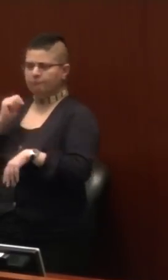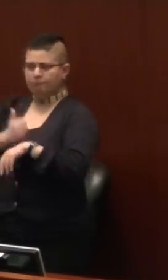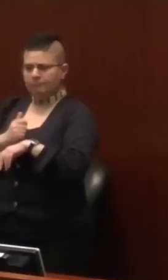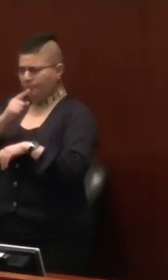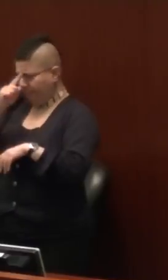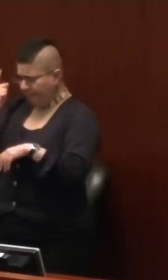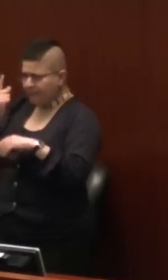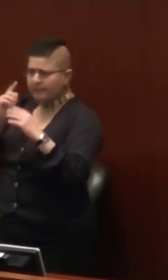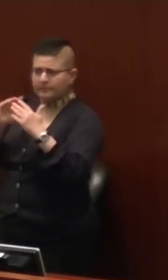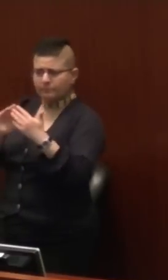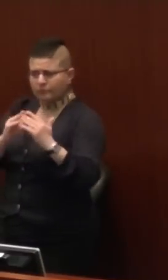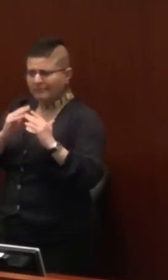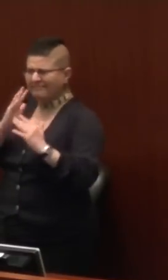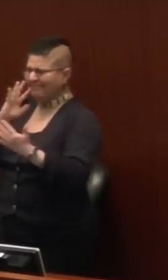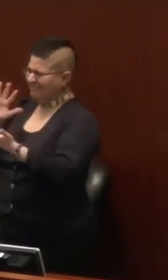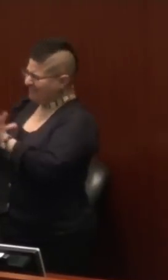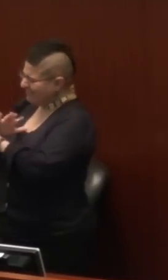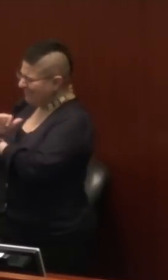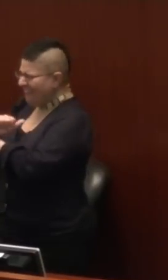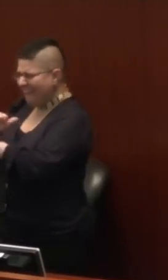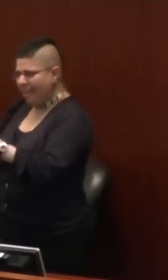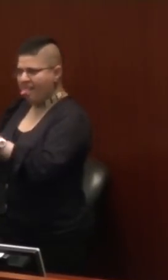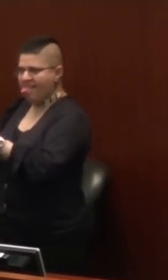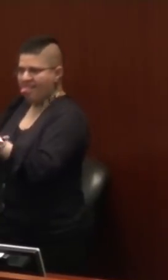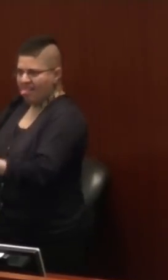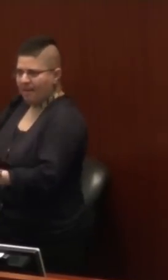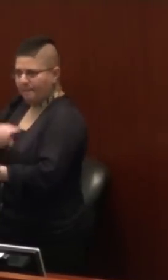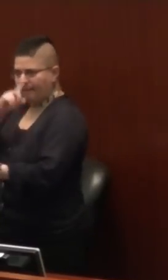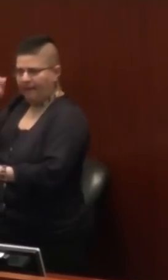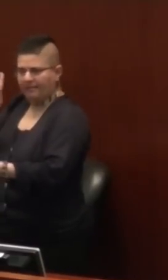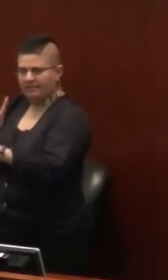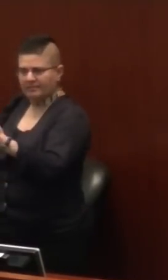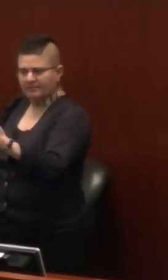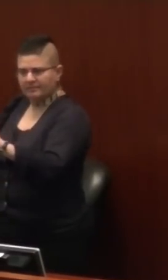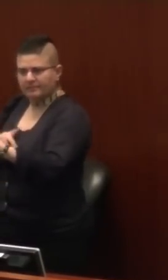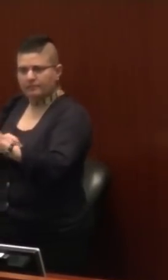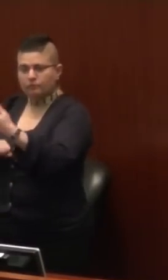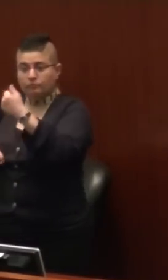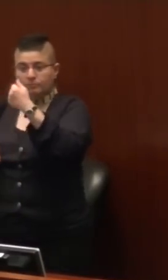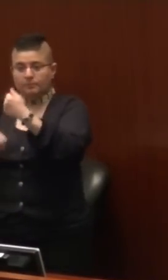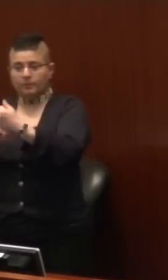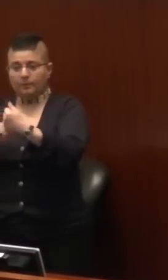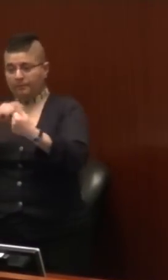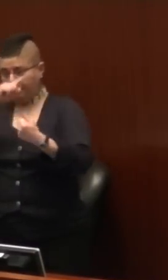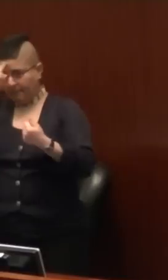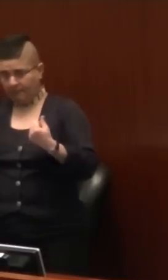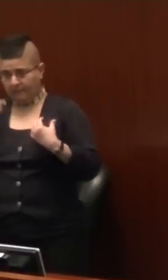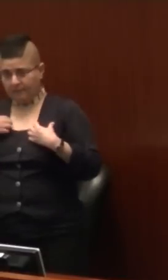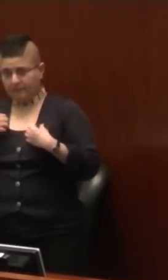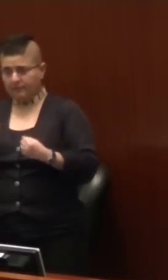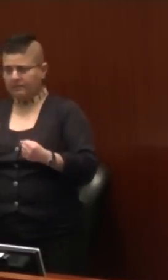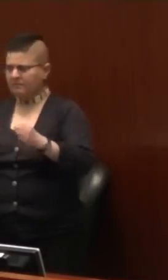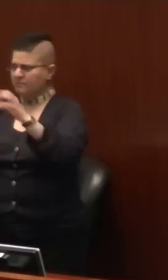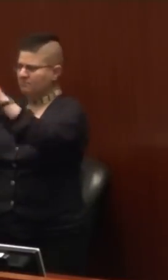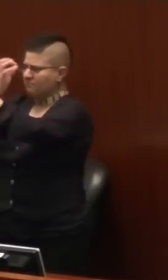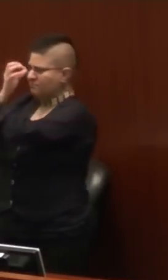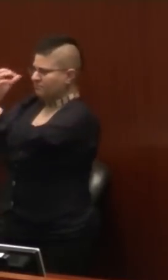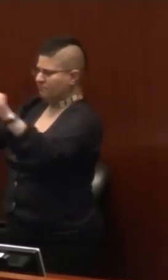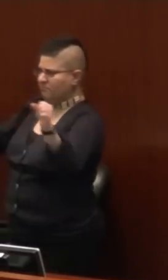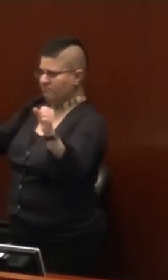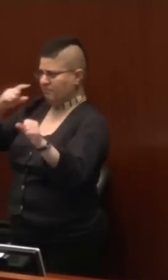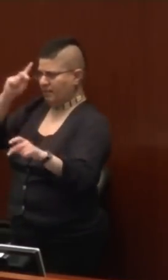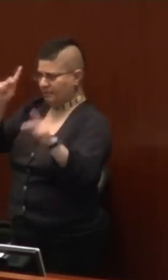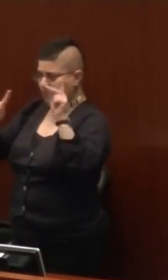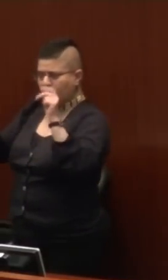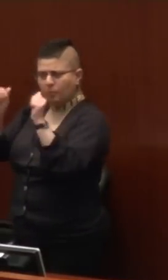Black communities to eradicate all forms of anti-Black racism, support Black healing, and liberate Blackness.